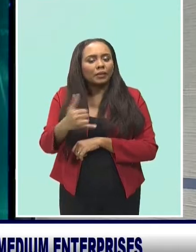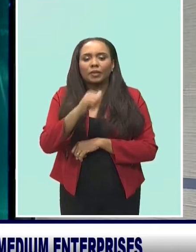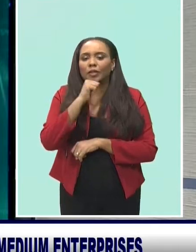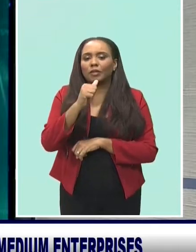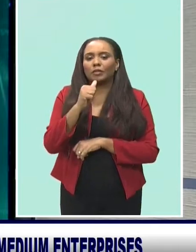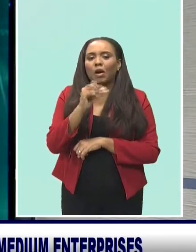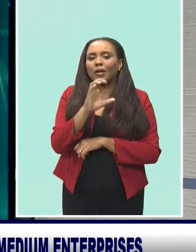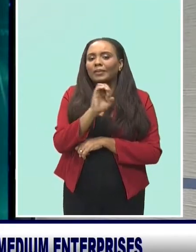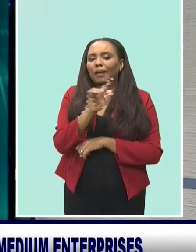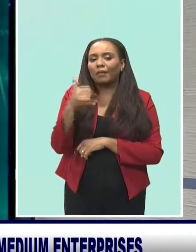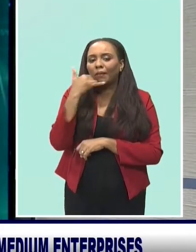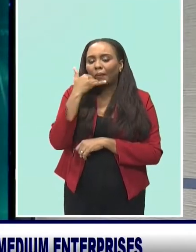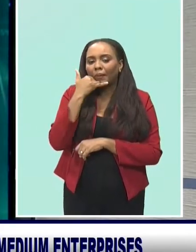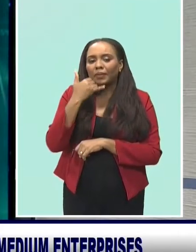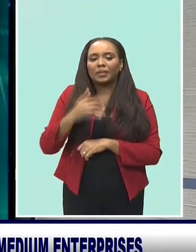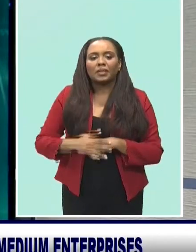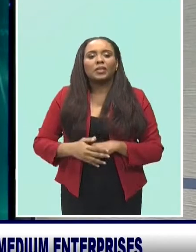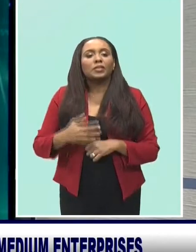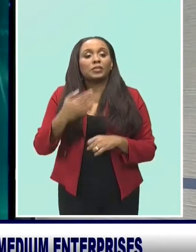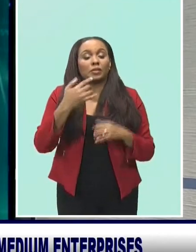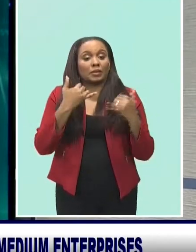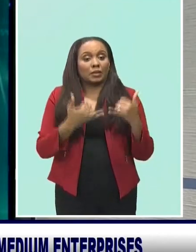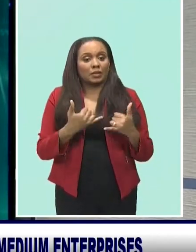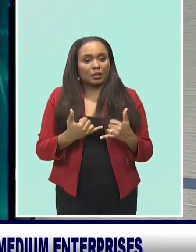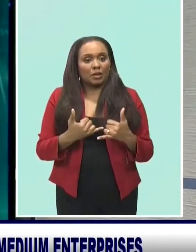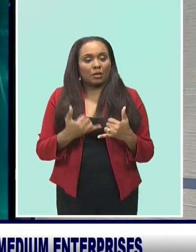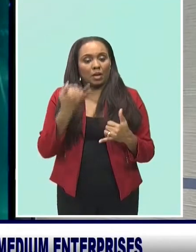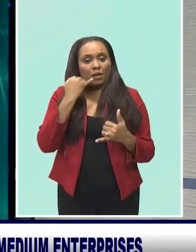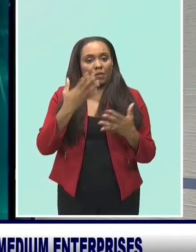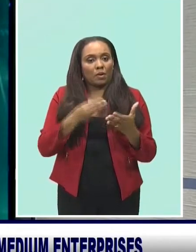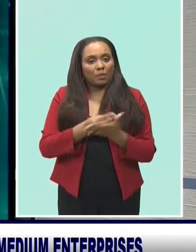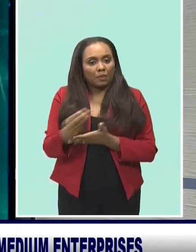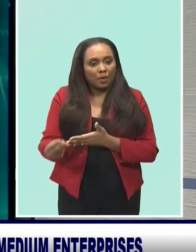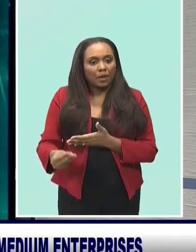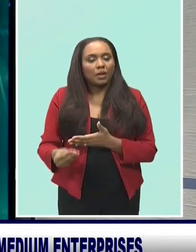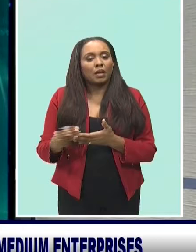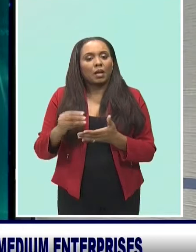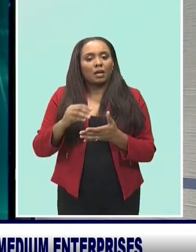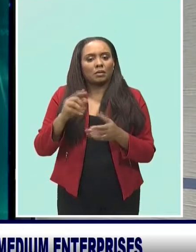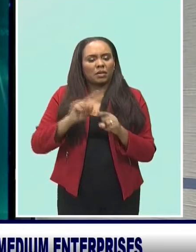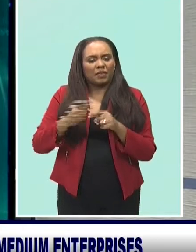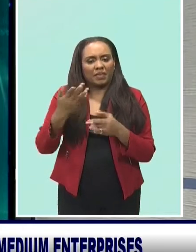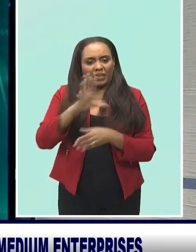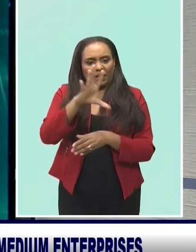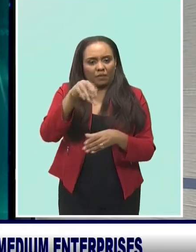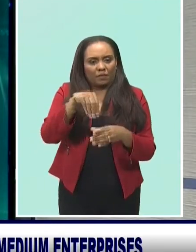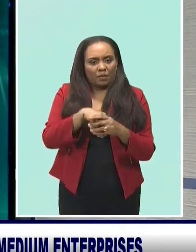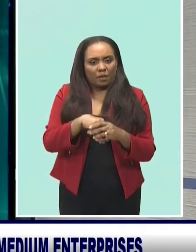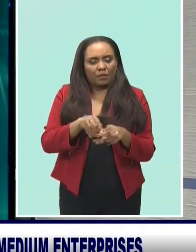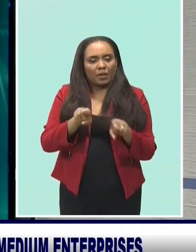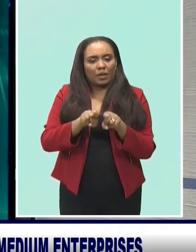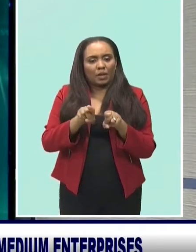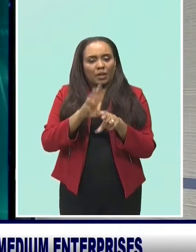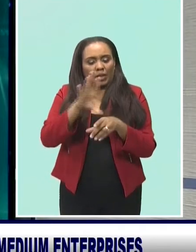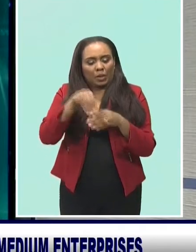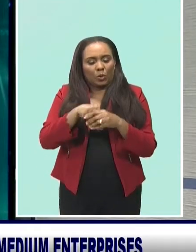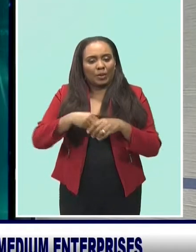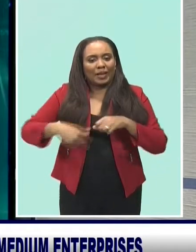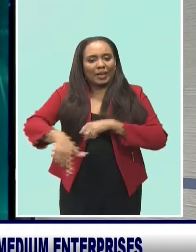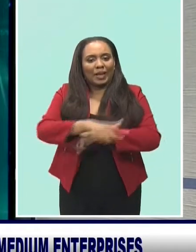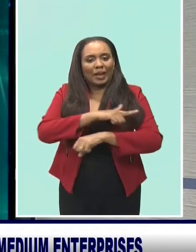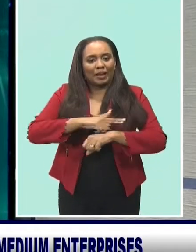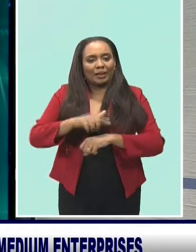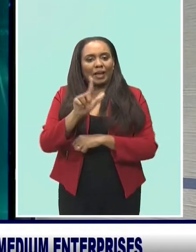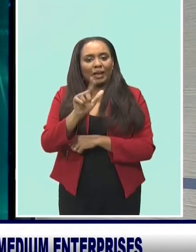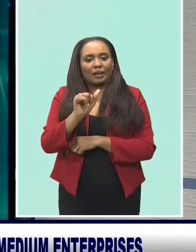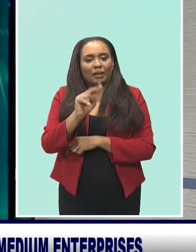under the Flow Business brand therefore include fast broadband speed bundles, along with a feature that will allow business owners to have